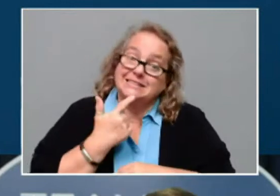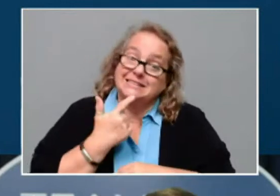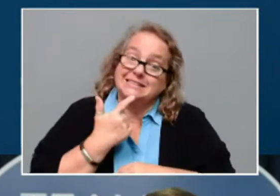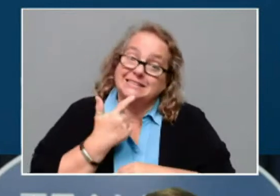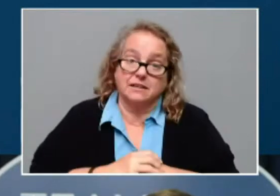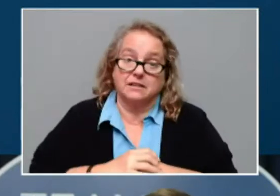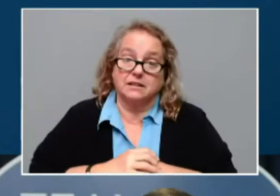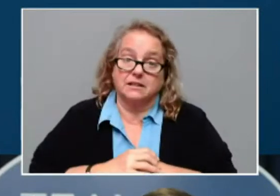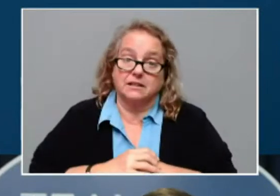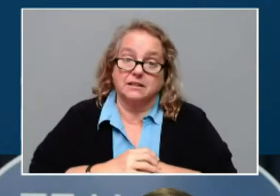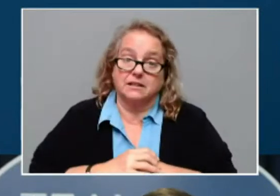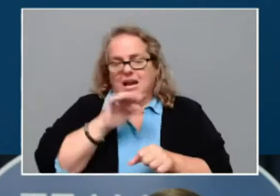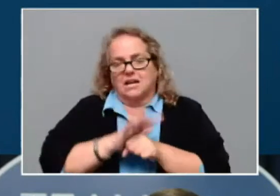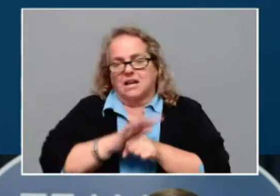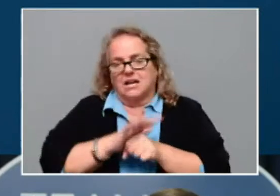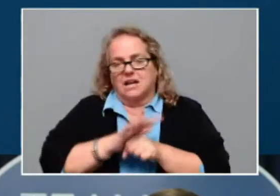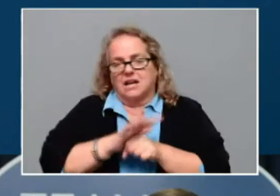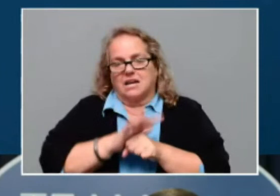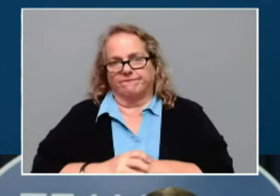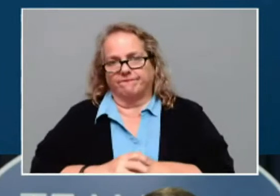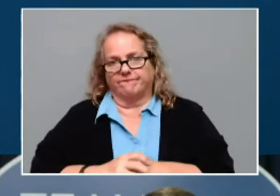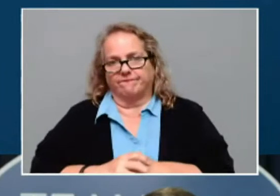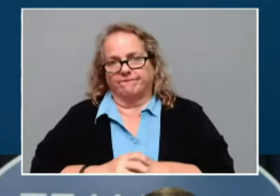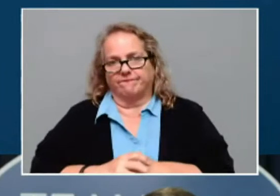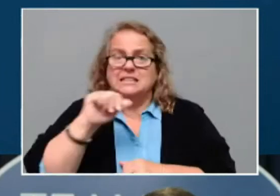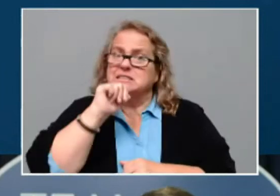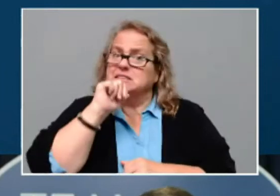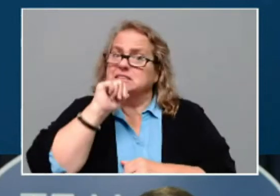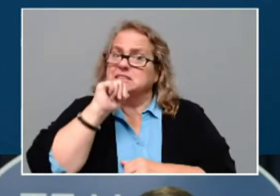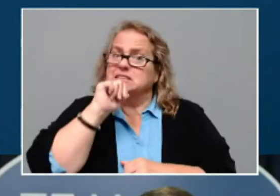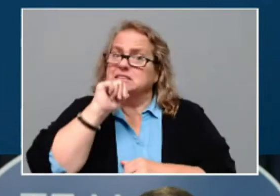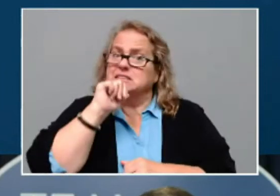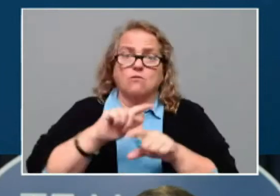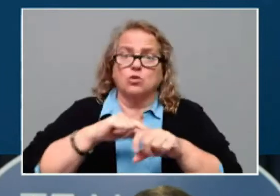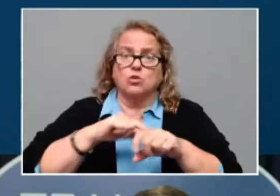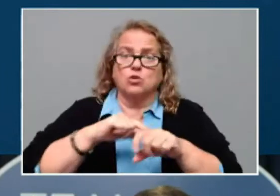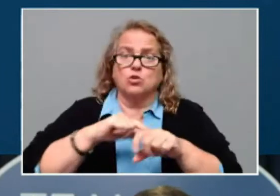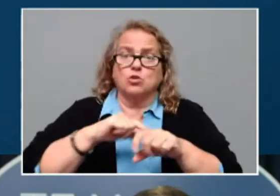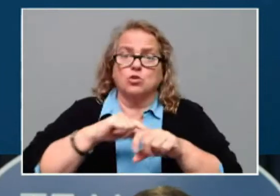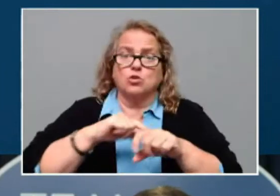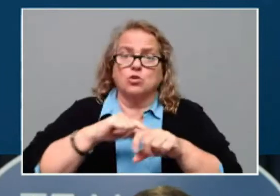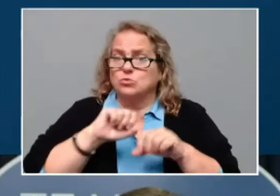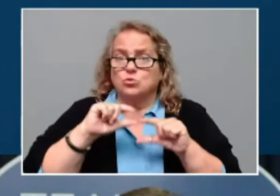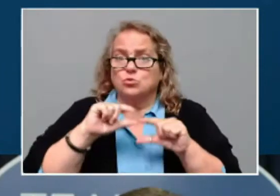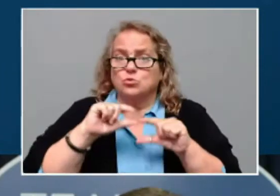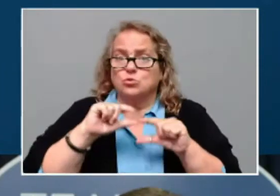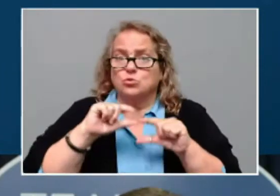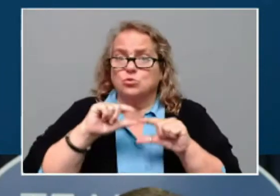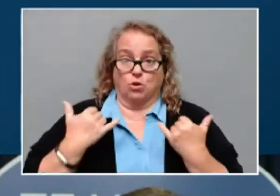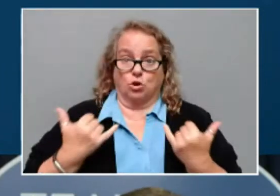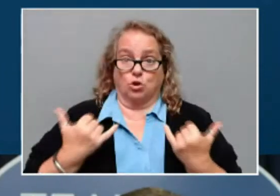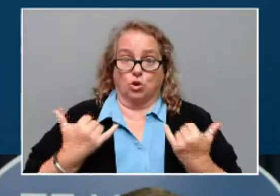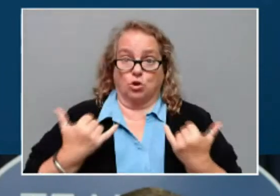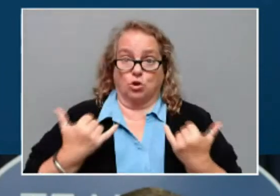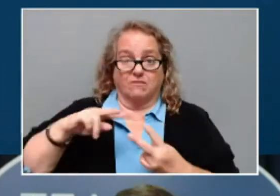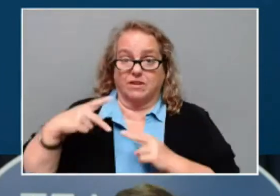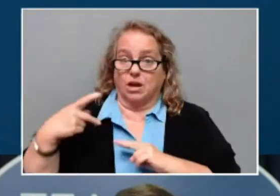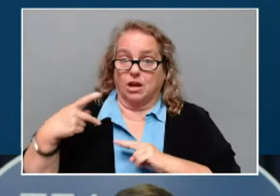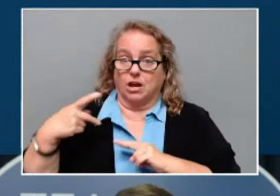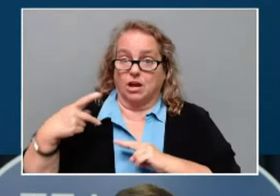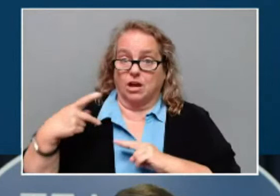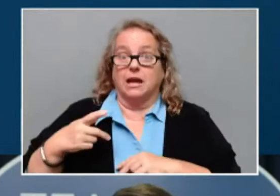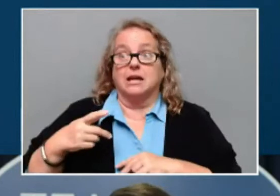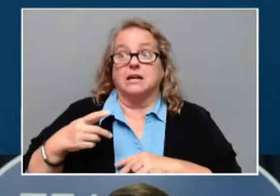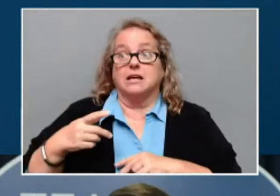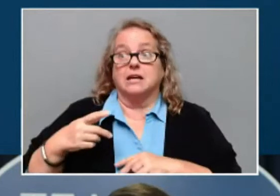enough, and it's not, to protect this age group from the current variant, much less the next one. And we are seeing people